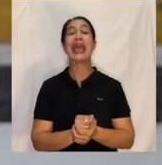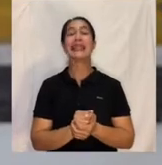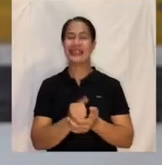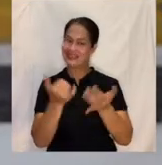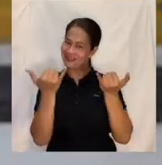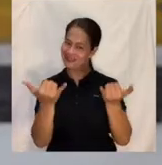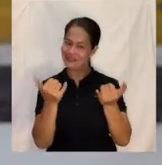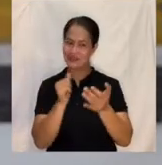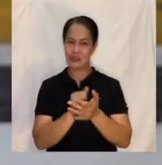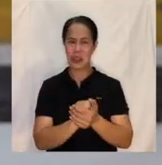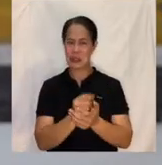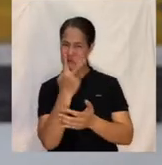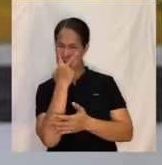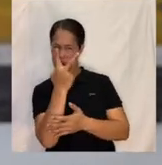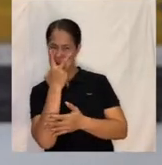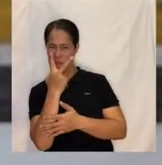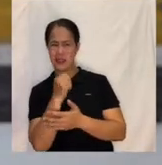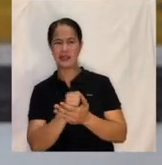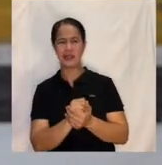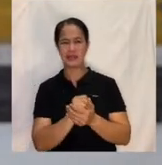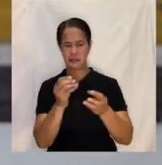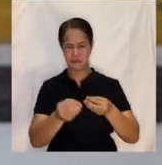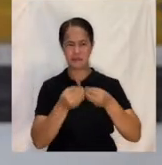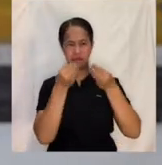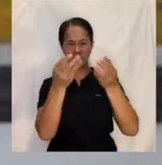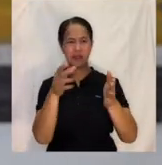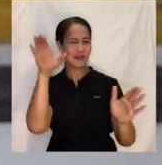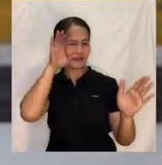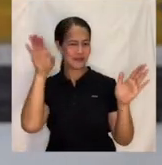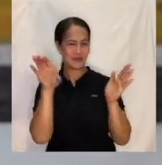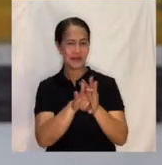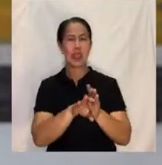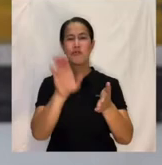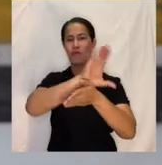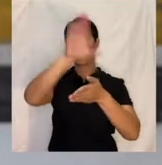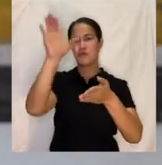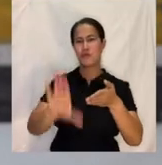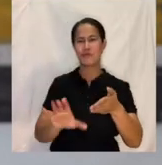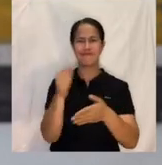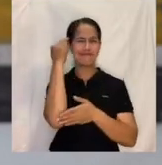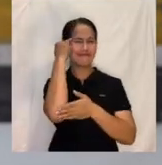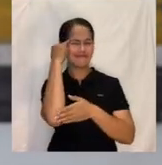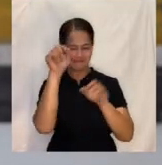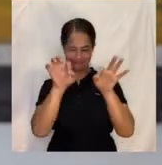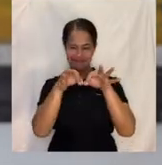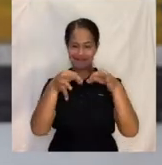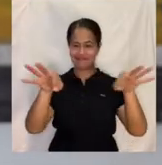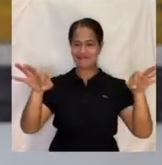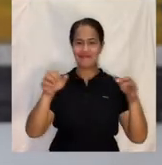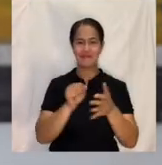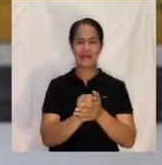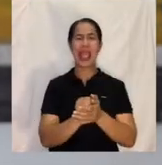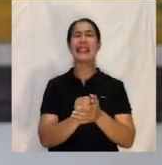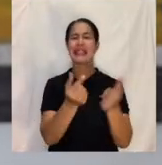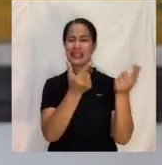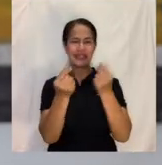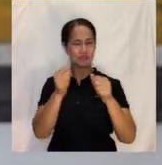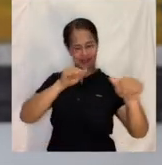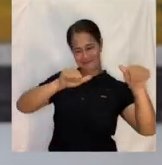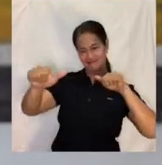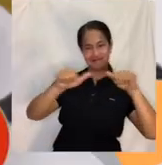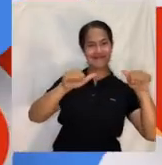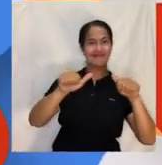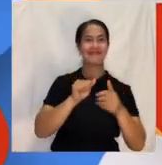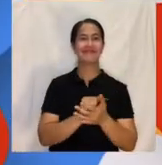This time, let us see if you can provide the correct picture to complete the thought of the sentence. Let's do this